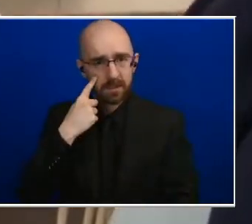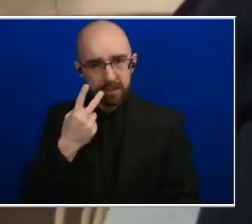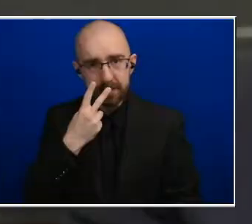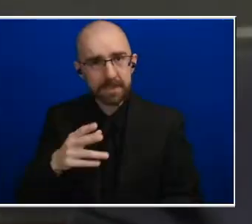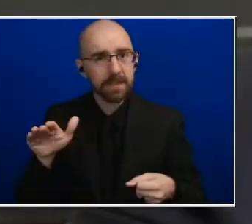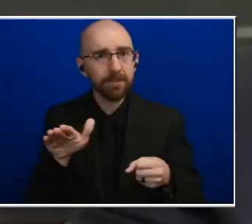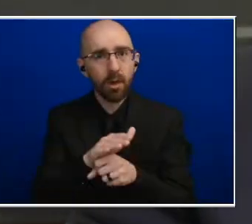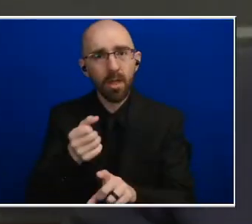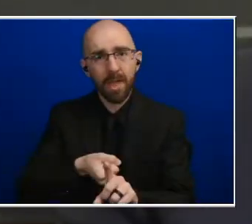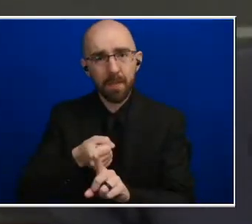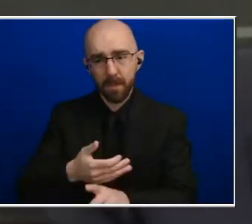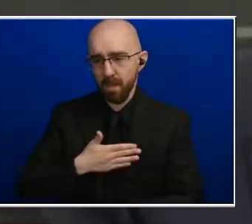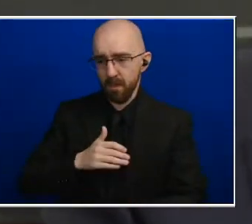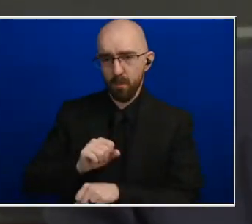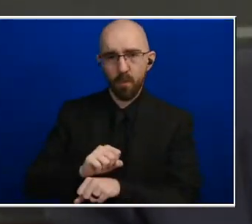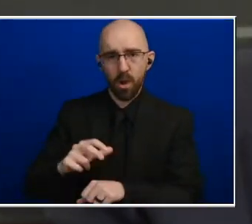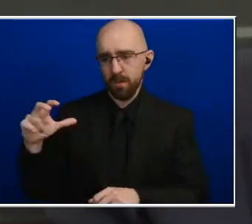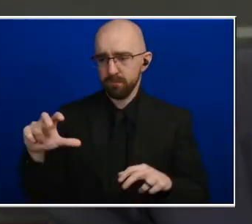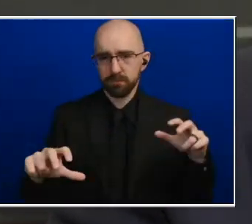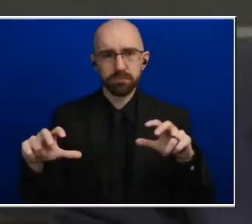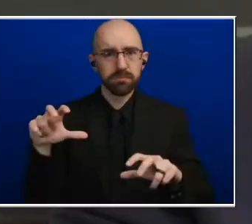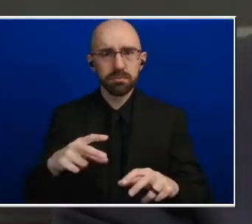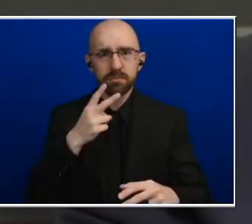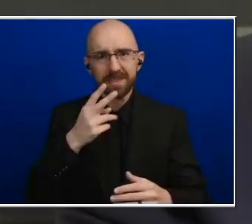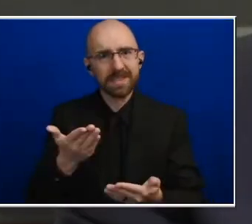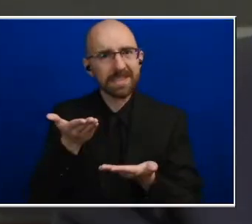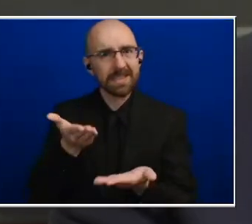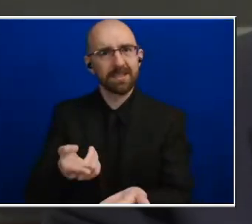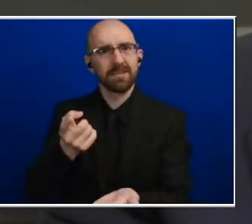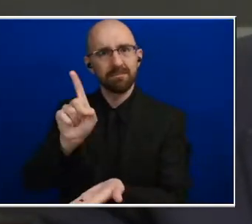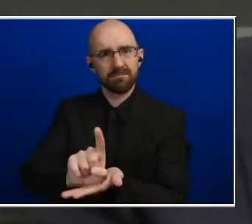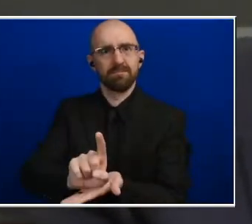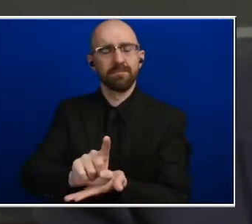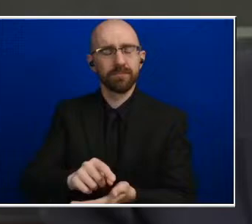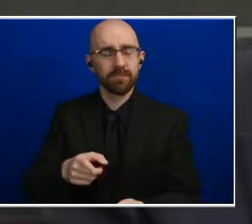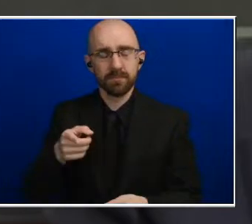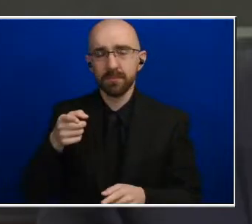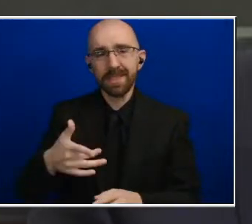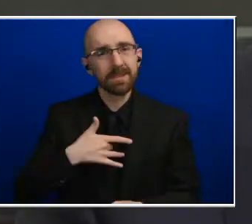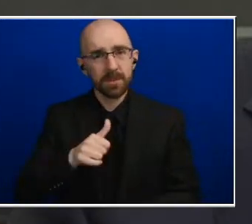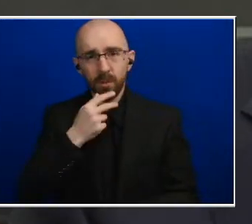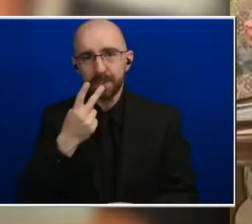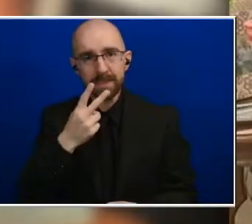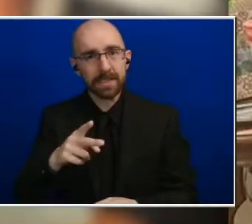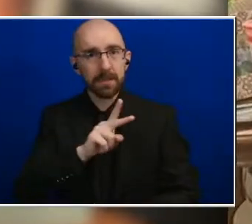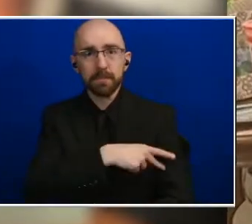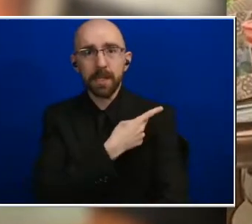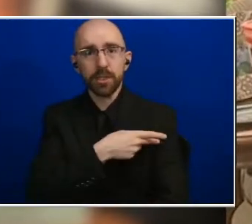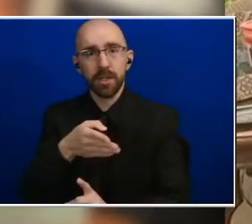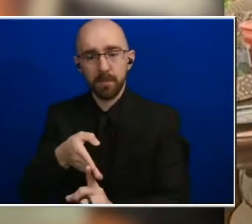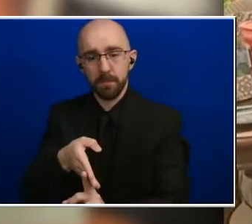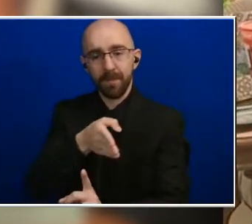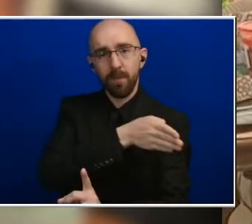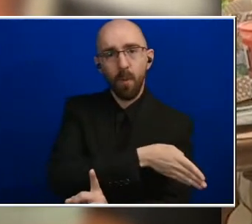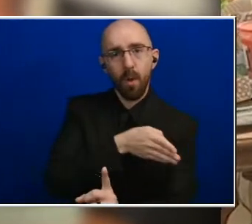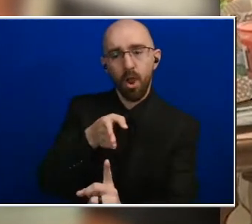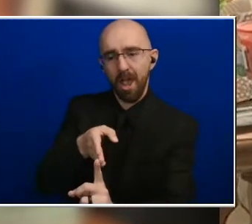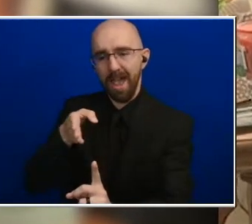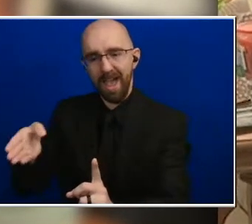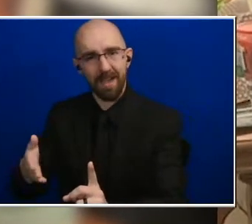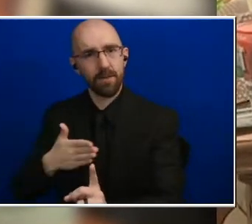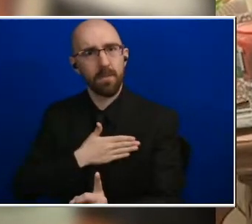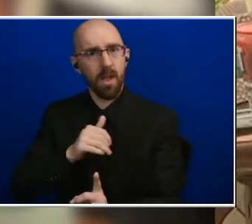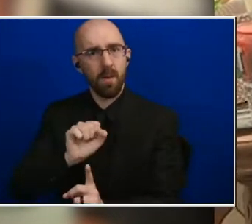work. They don't necessarily see the patient either before their piece or after that piece. Everybody seemed